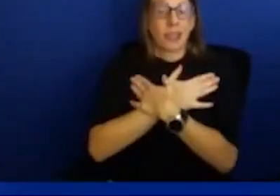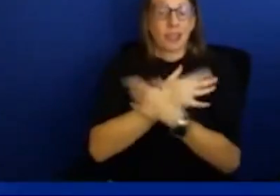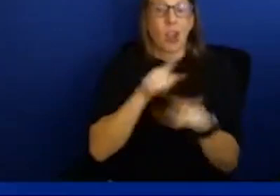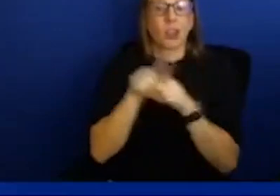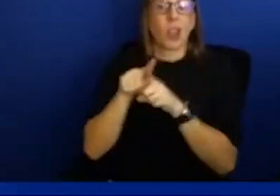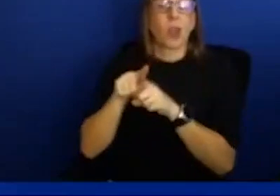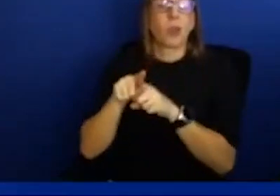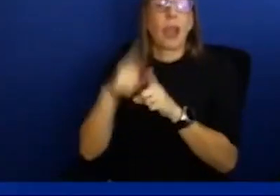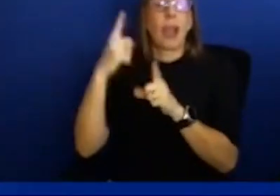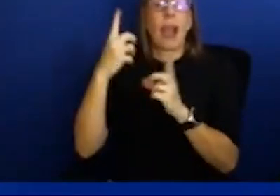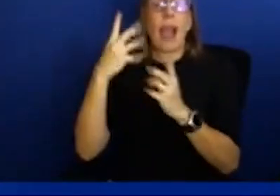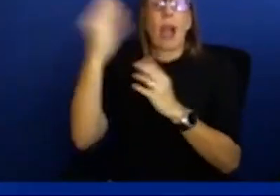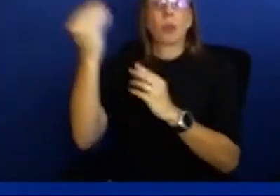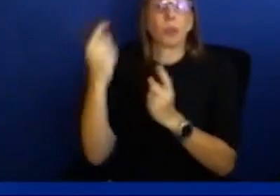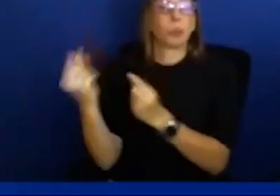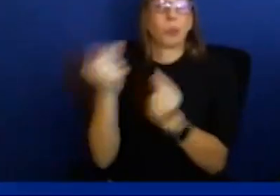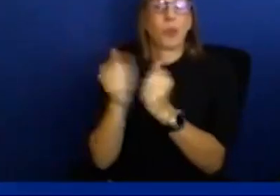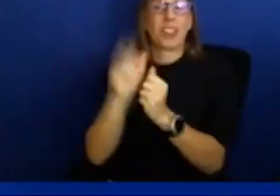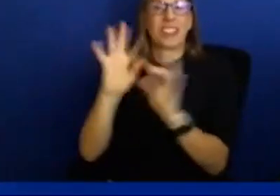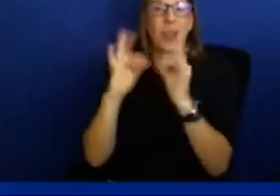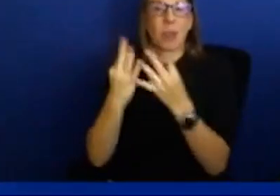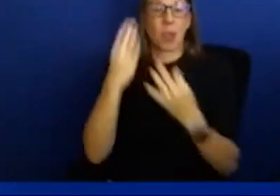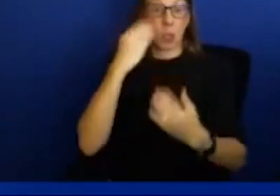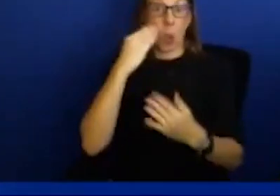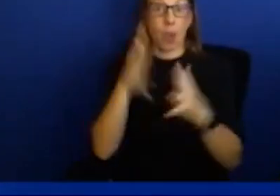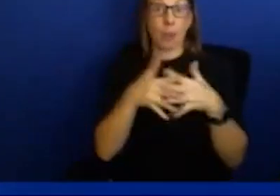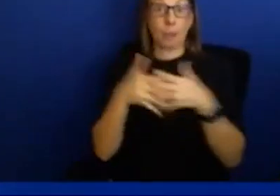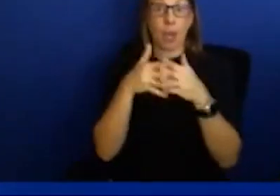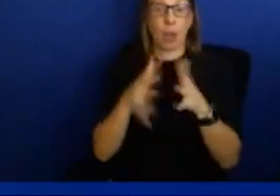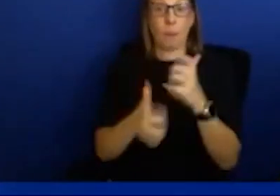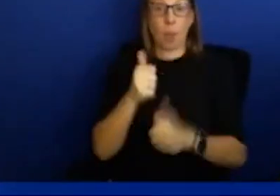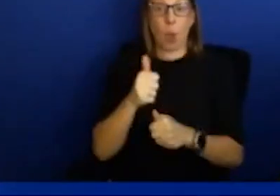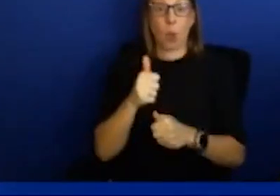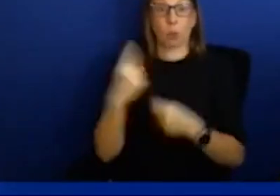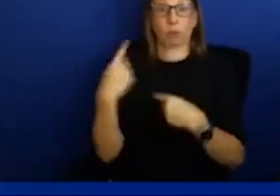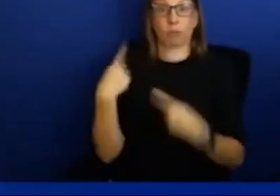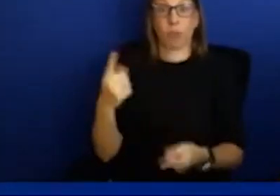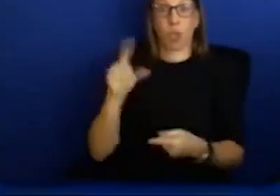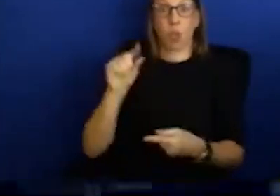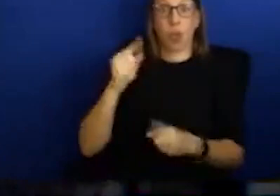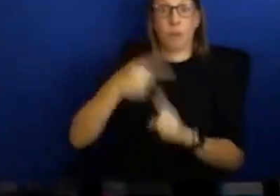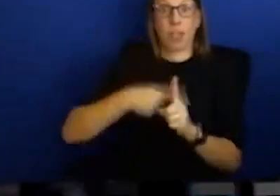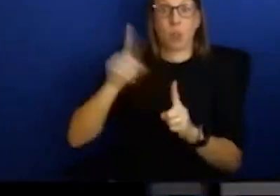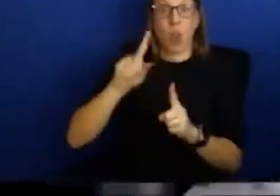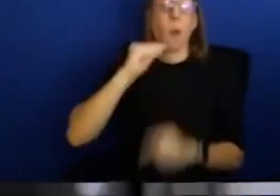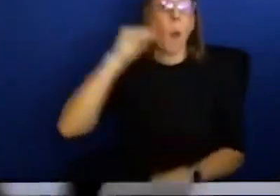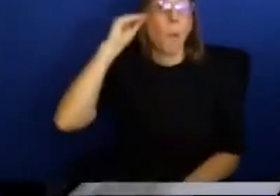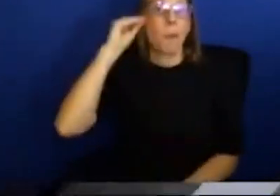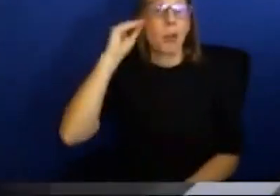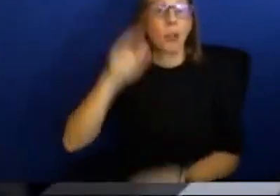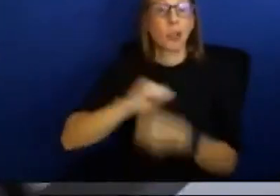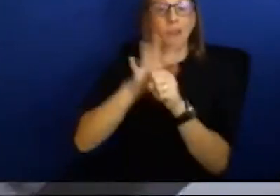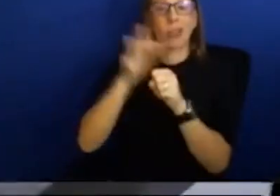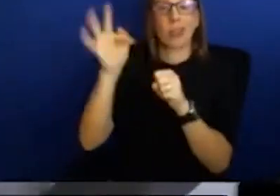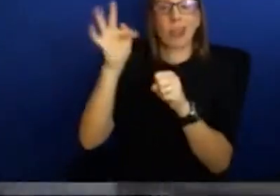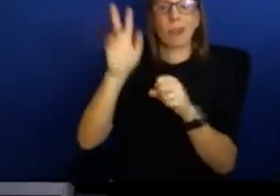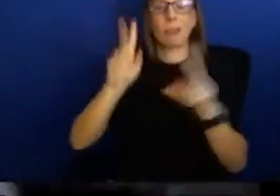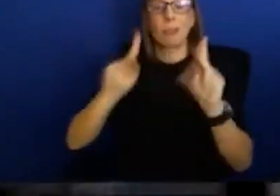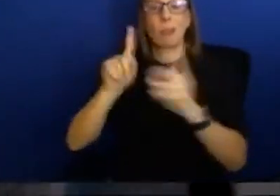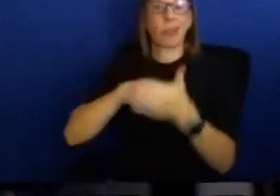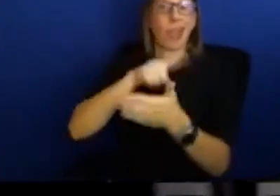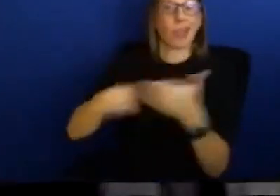to let him have that. We know, though, that Americans spent most of the past 20 months at home. COVID-19 had people canceling trips,